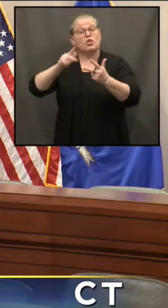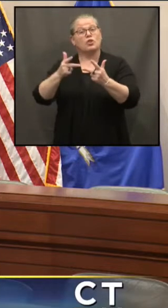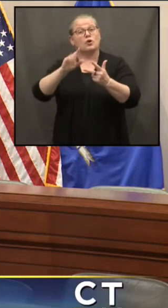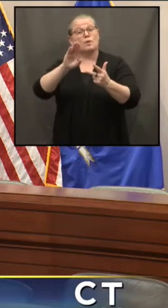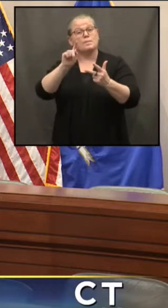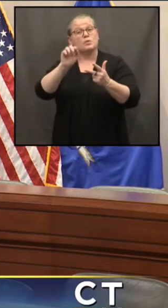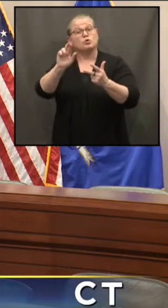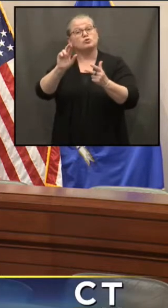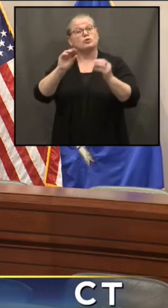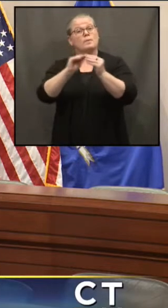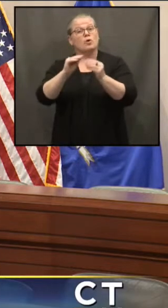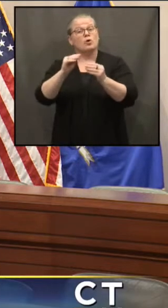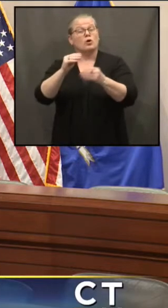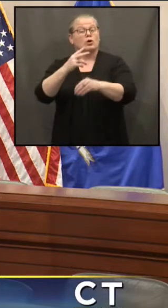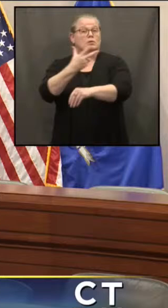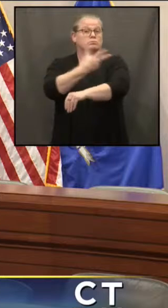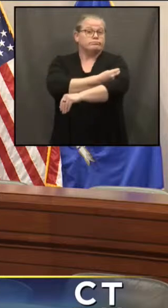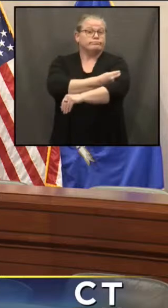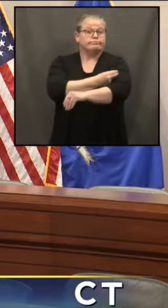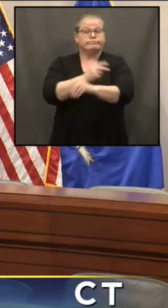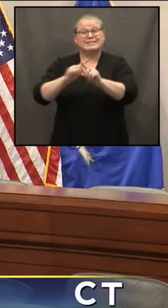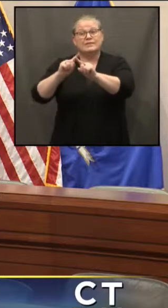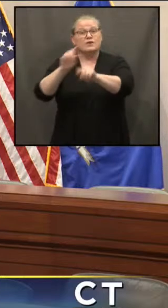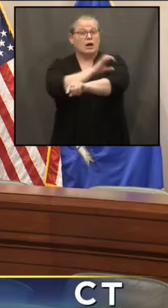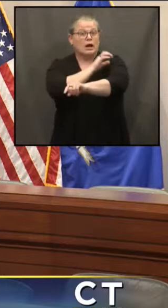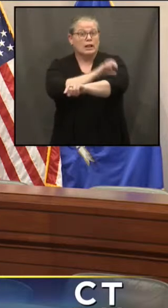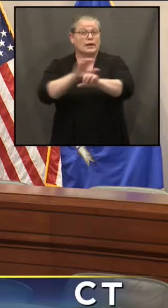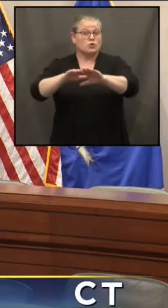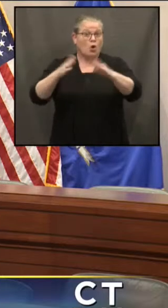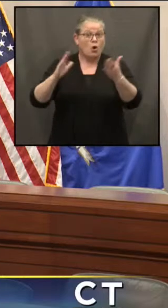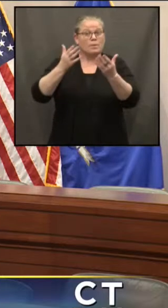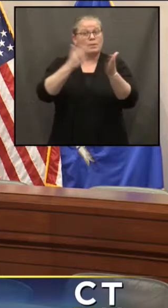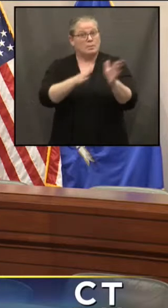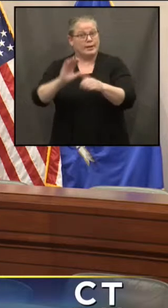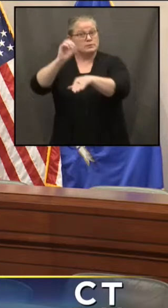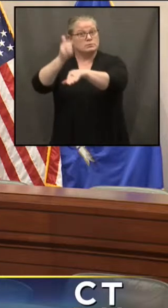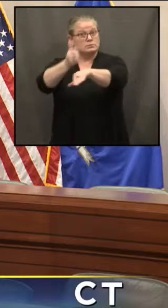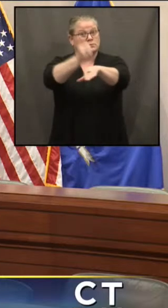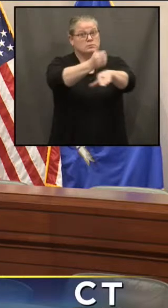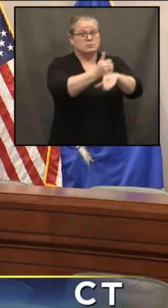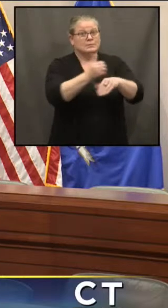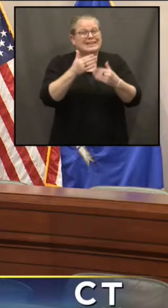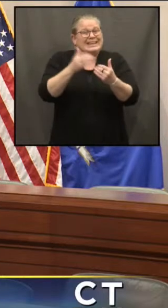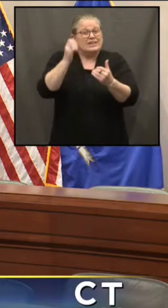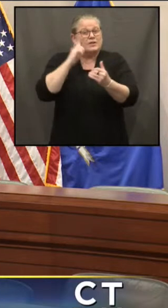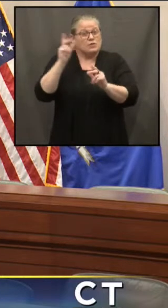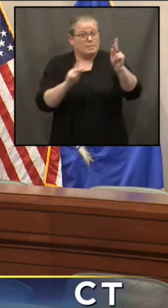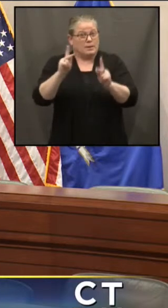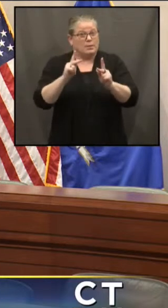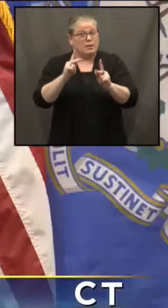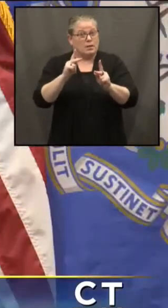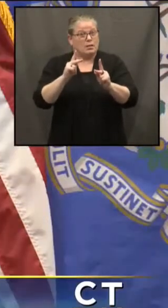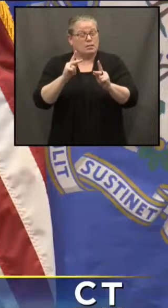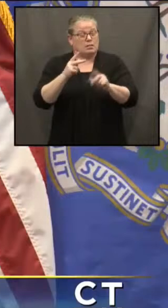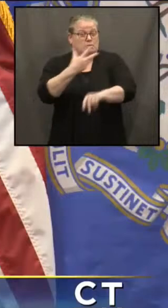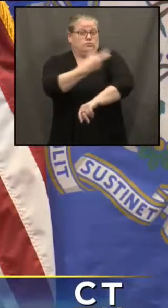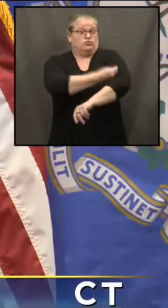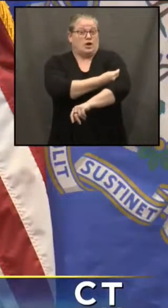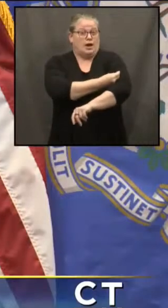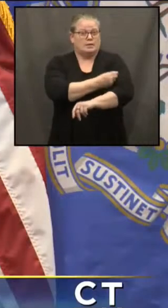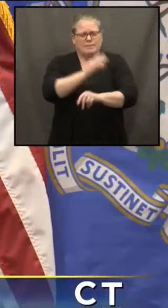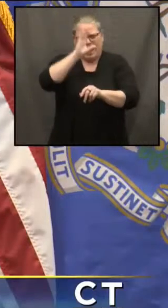make it a little easier for people to get boosters? I know you're bringing it to the nursing homes, that kind of thing. I think the answer to that is yes. I mean, right now we